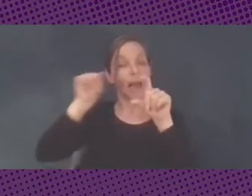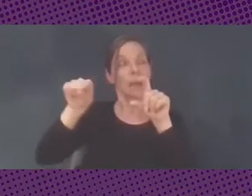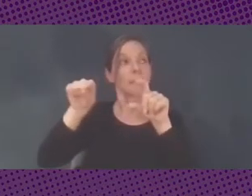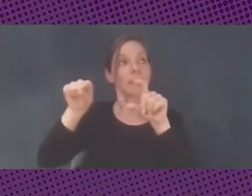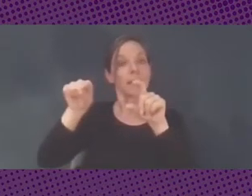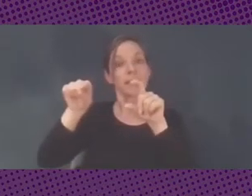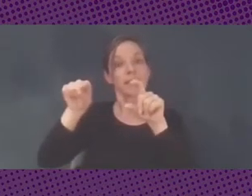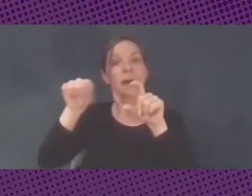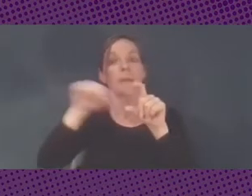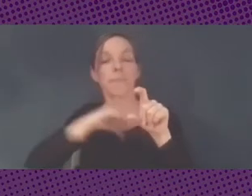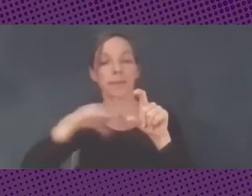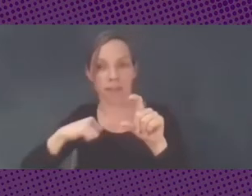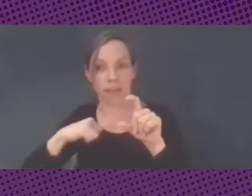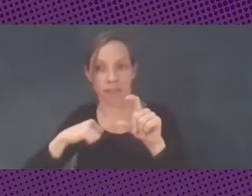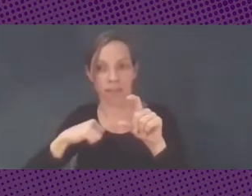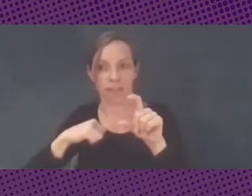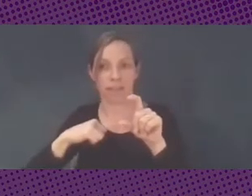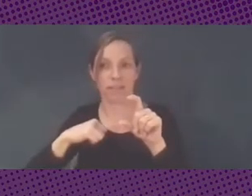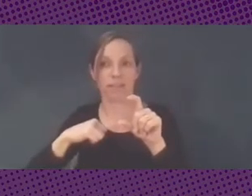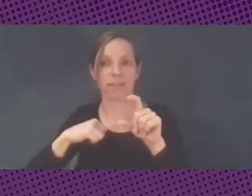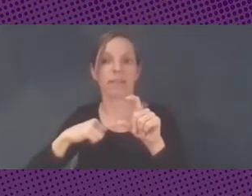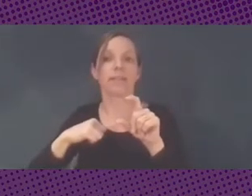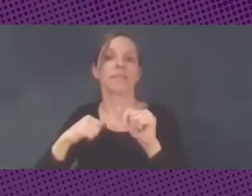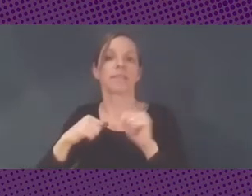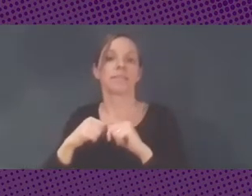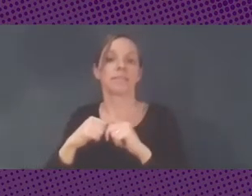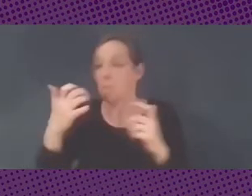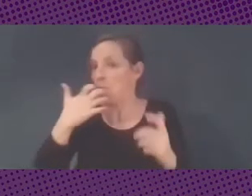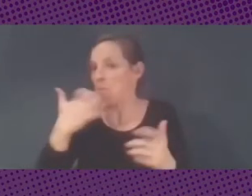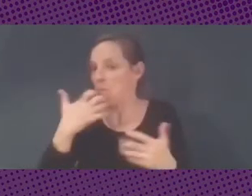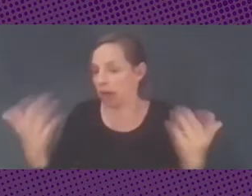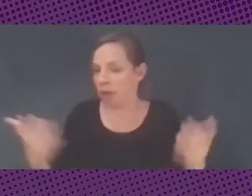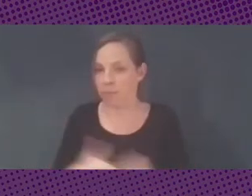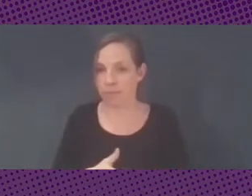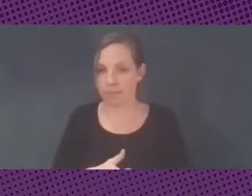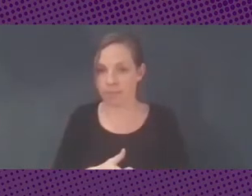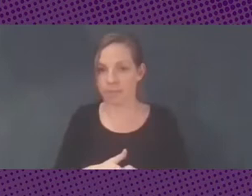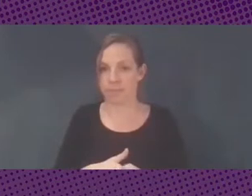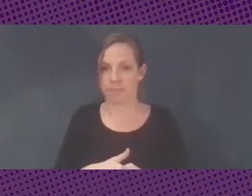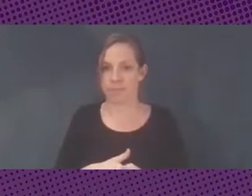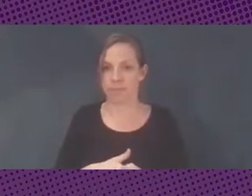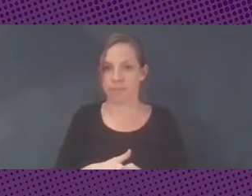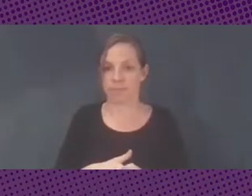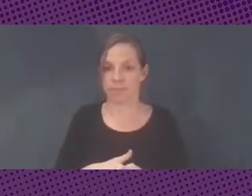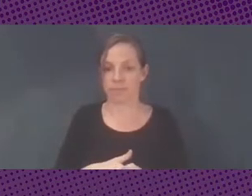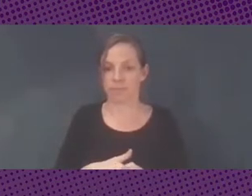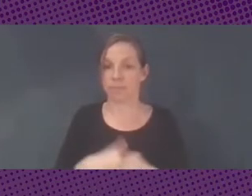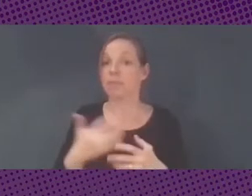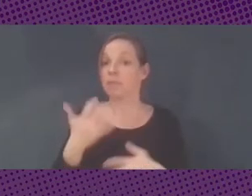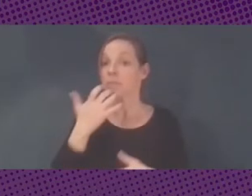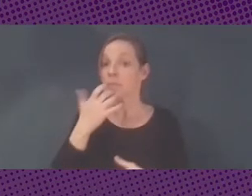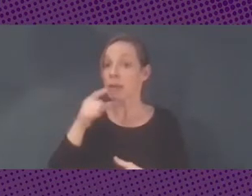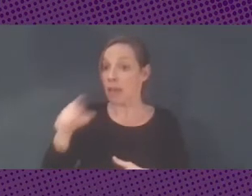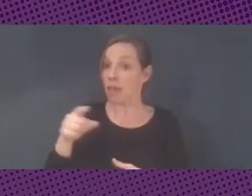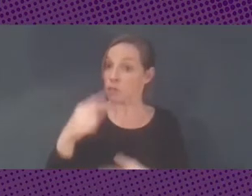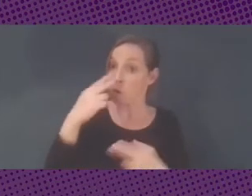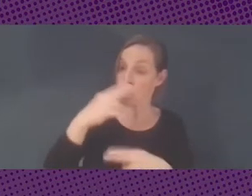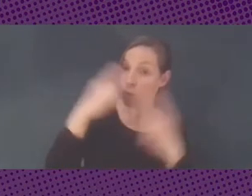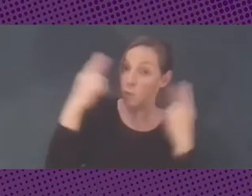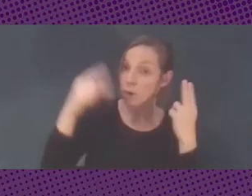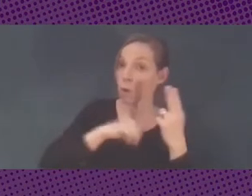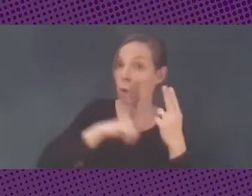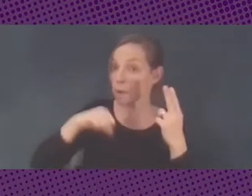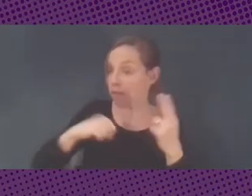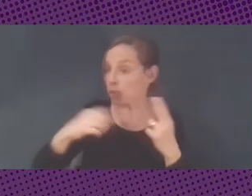So for example, a PPP in, let's say, in a highway means that the private